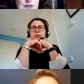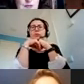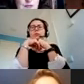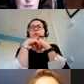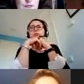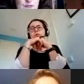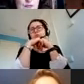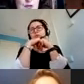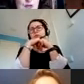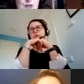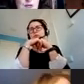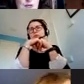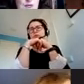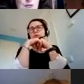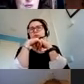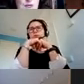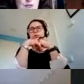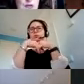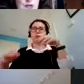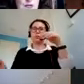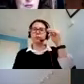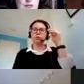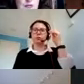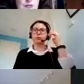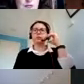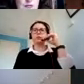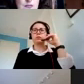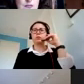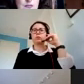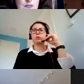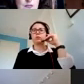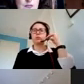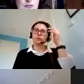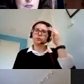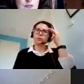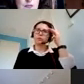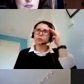France has some limited powers